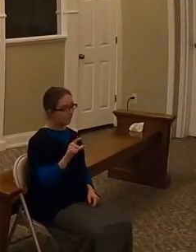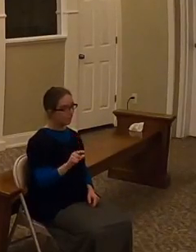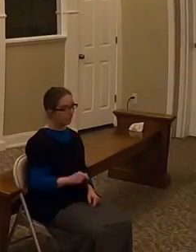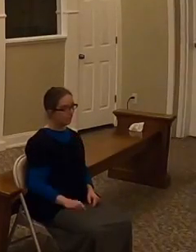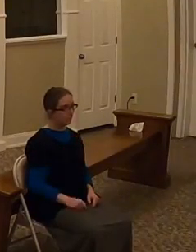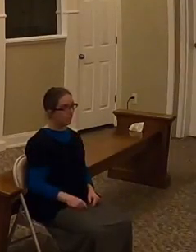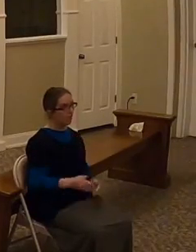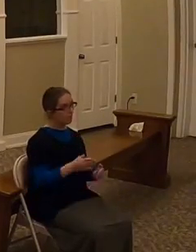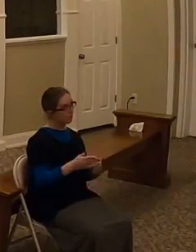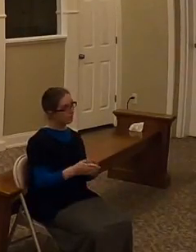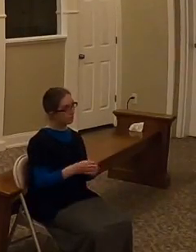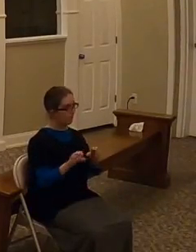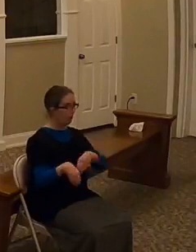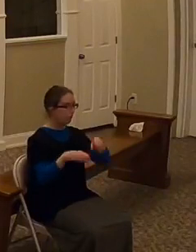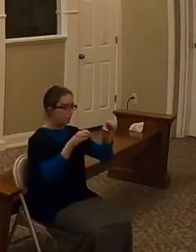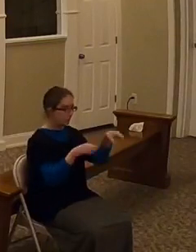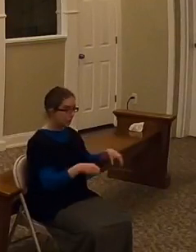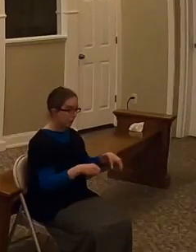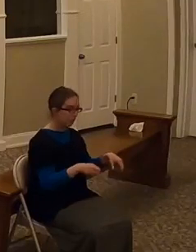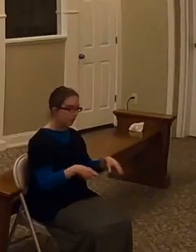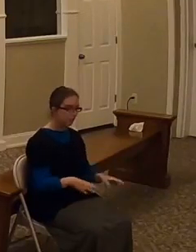At least most of them do.